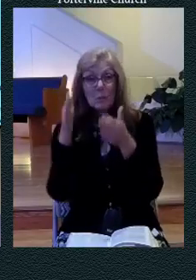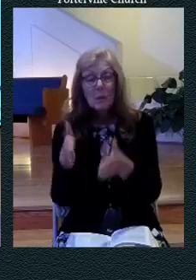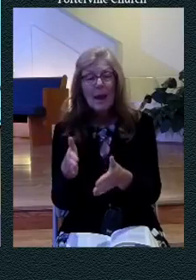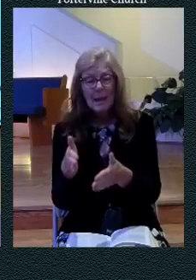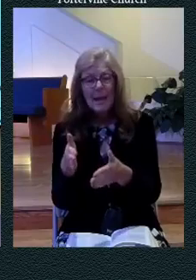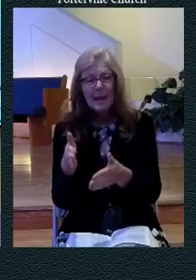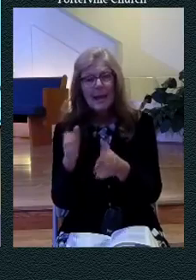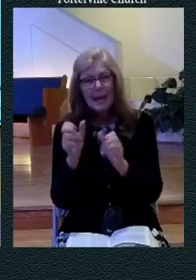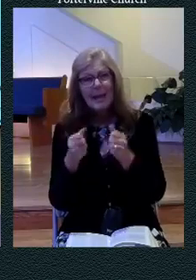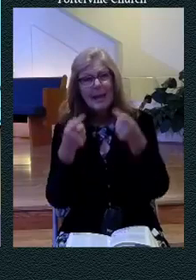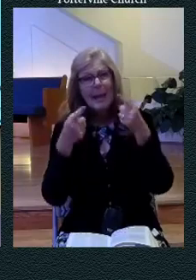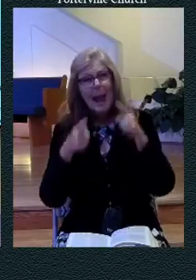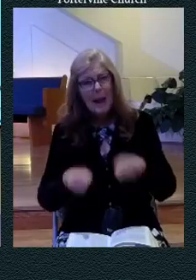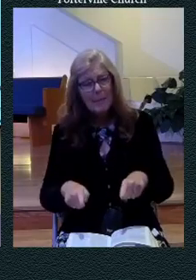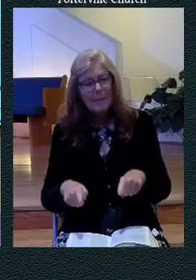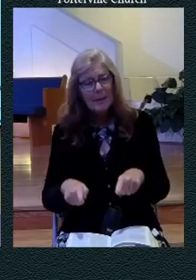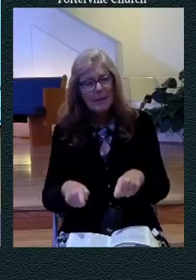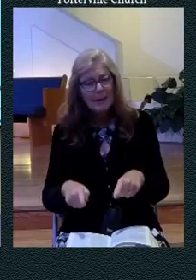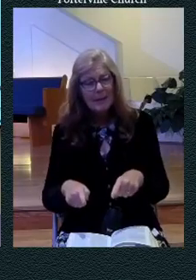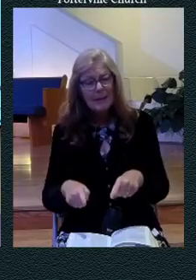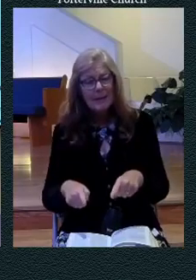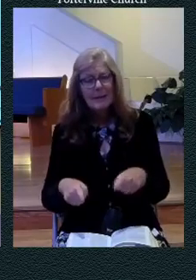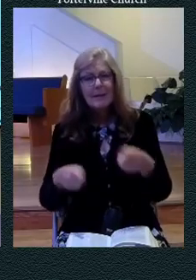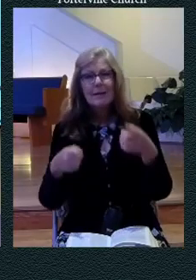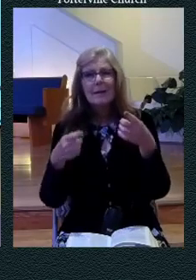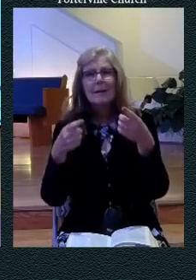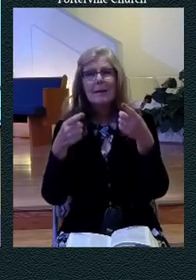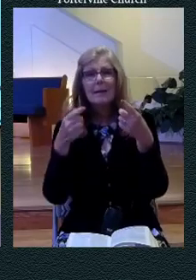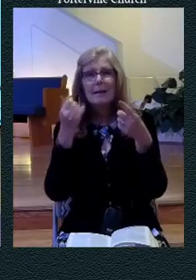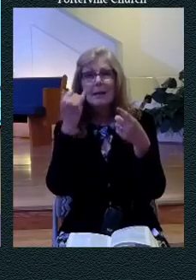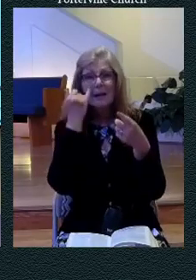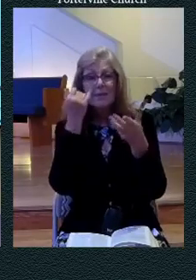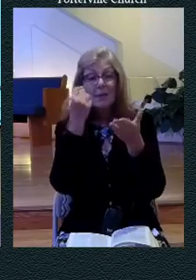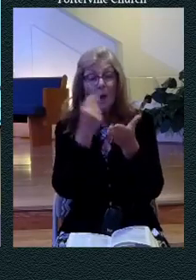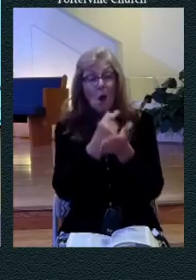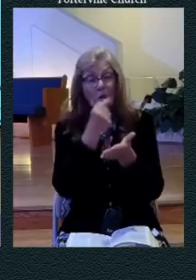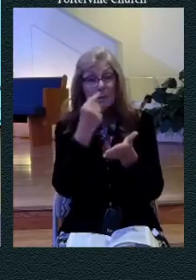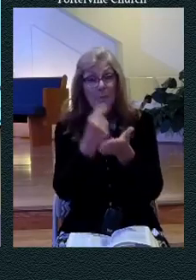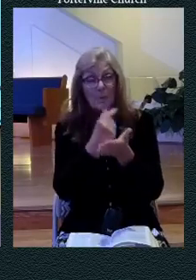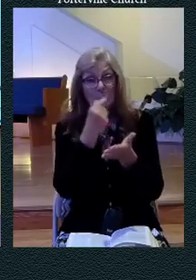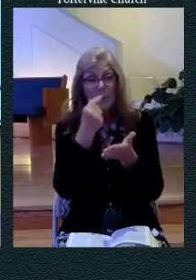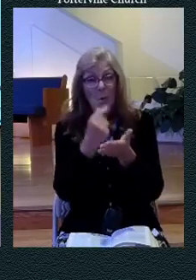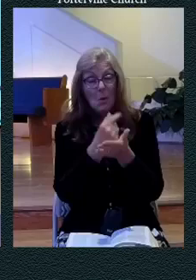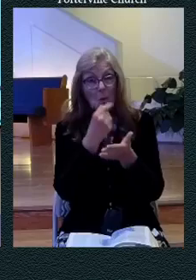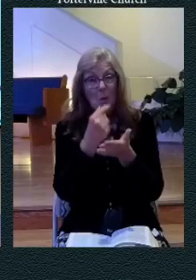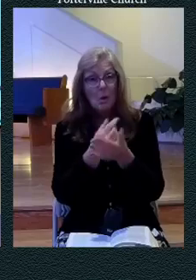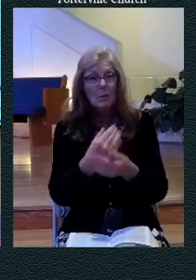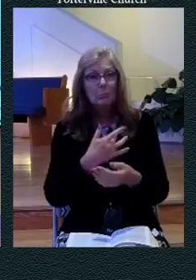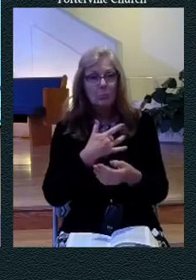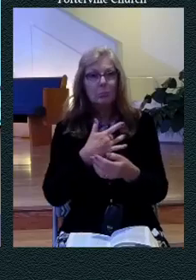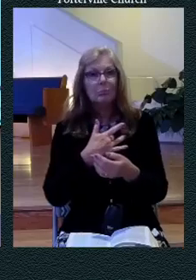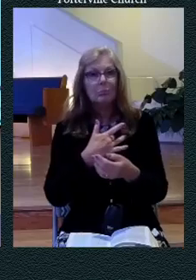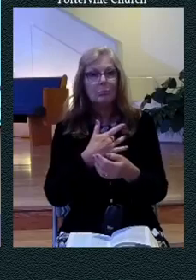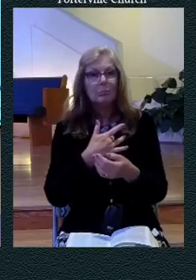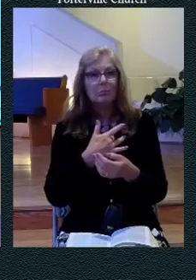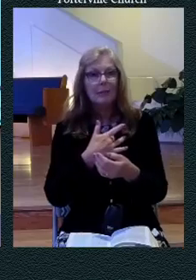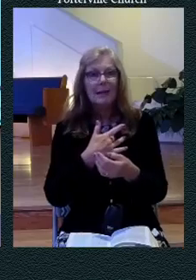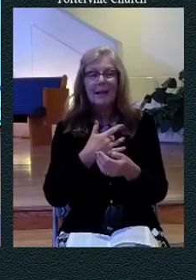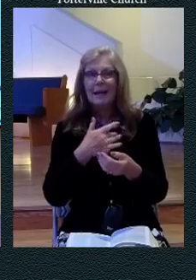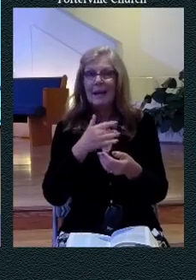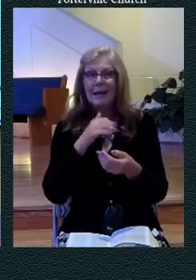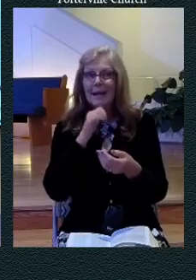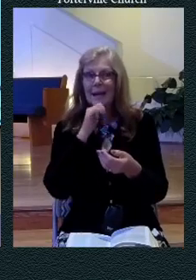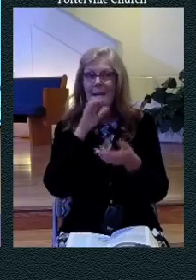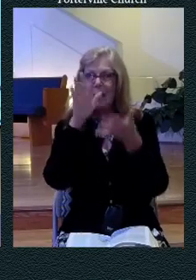happen when the gospel becomes just a little bit blurry, not so much in our heads, but in our